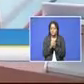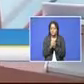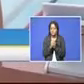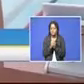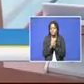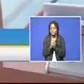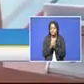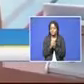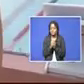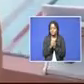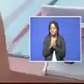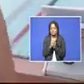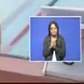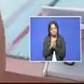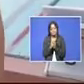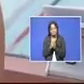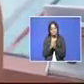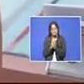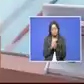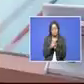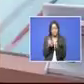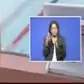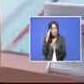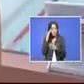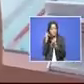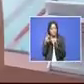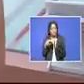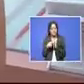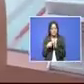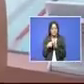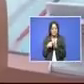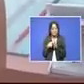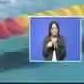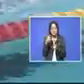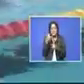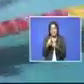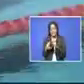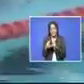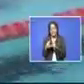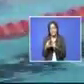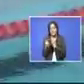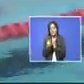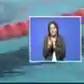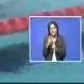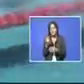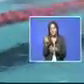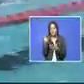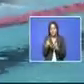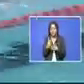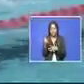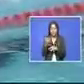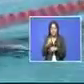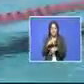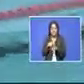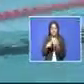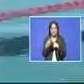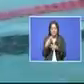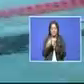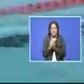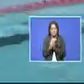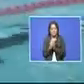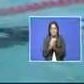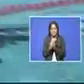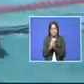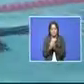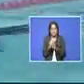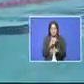strong and knowing that this is the last meet of the season and new season coming up. Tyler Russell for Team Mako as well put up a Carifta qualifying